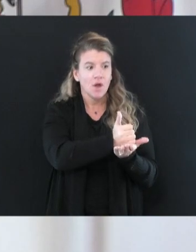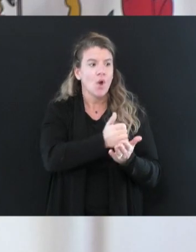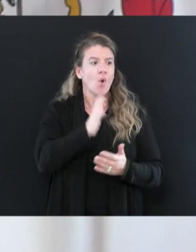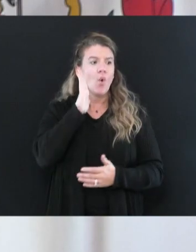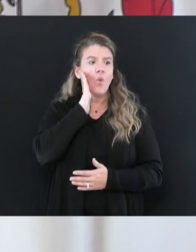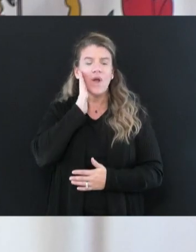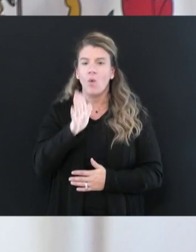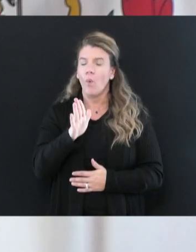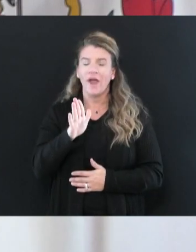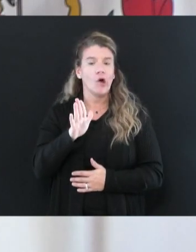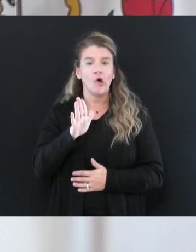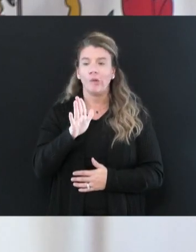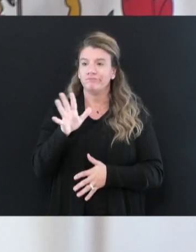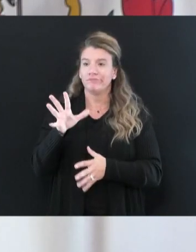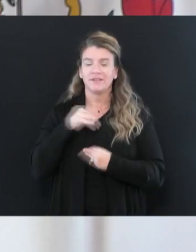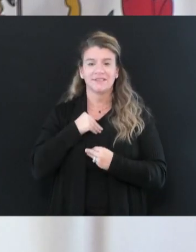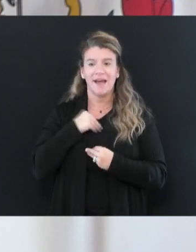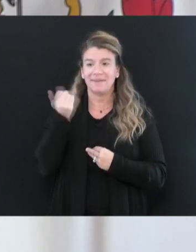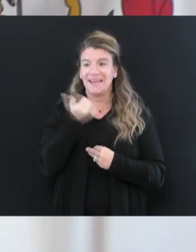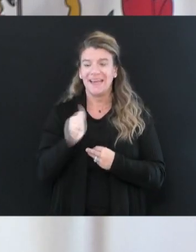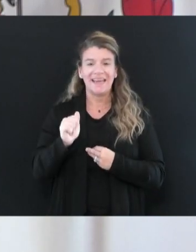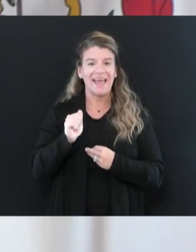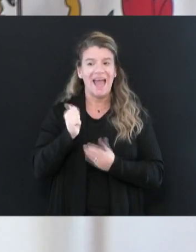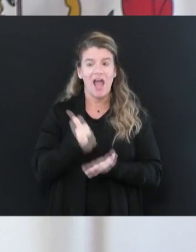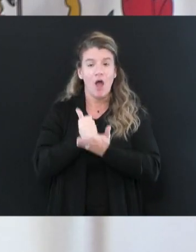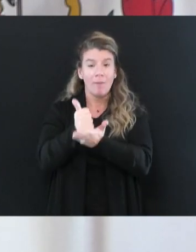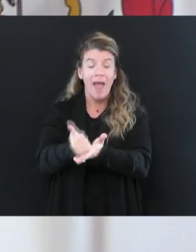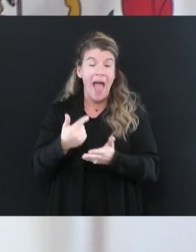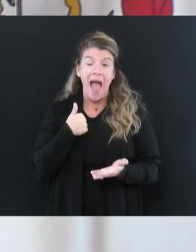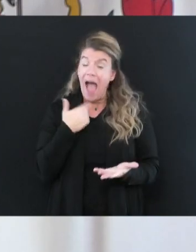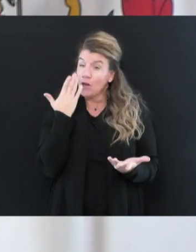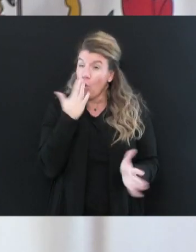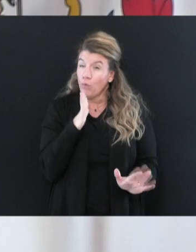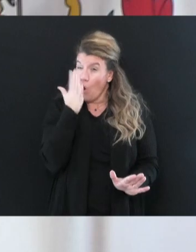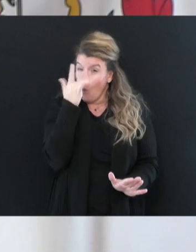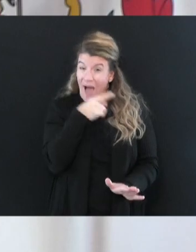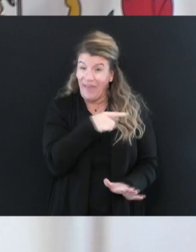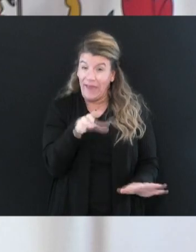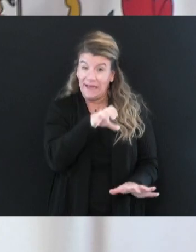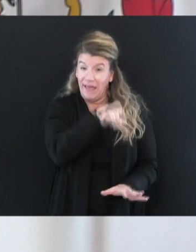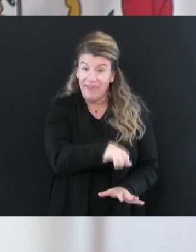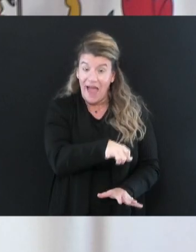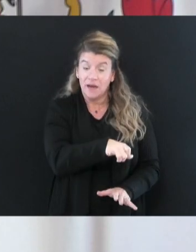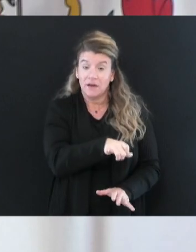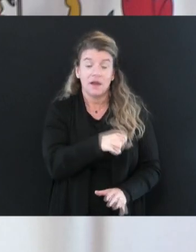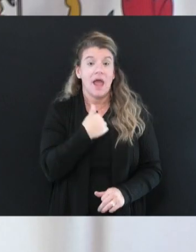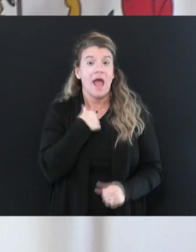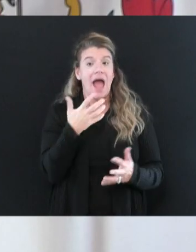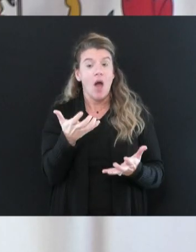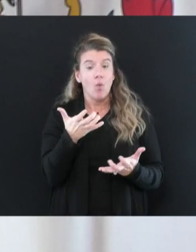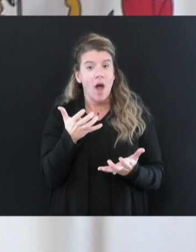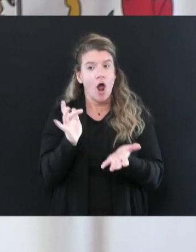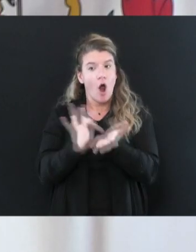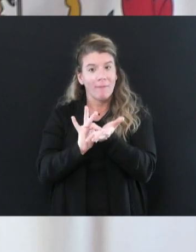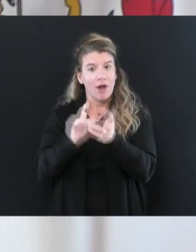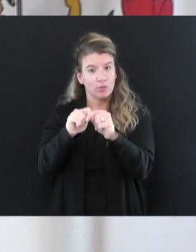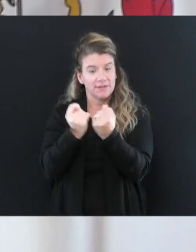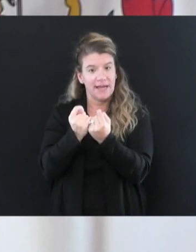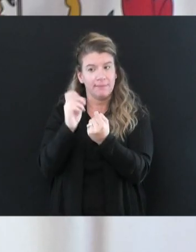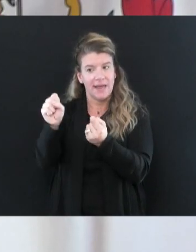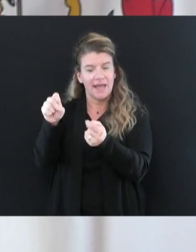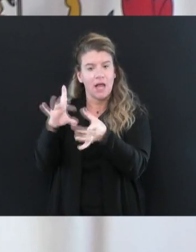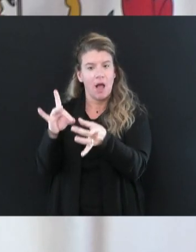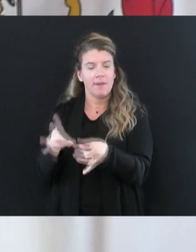We'll take any and everybody's help. I'm not really sure why they did this, but and I want our medical team to comment some